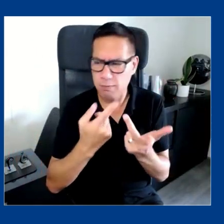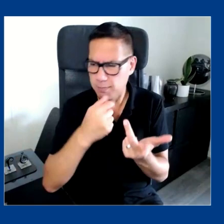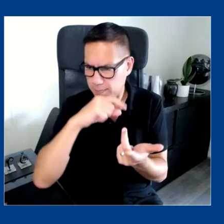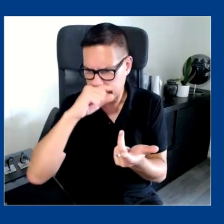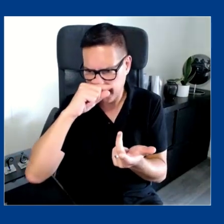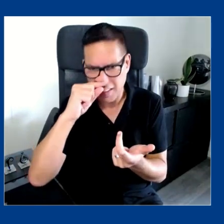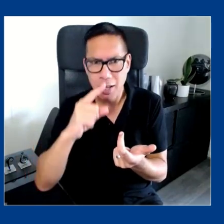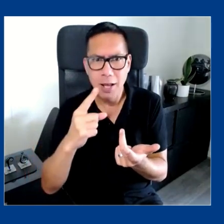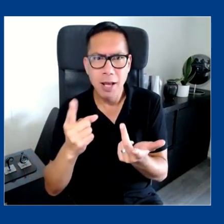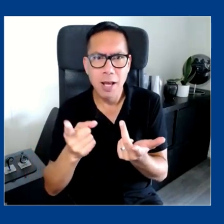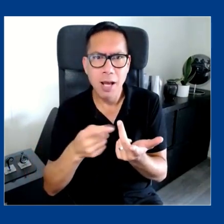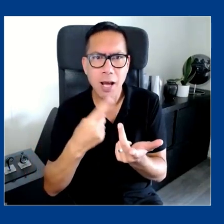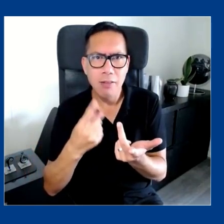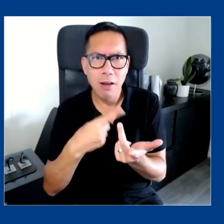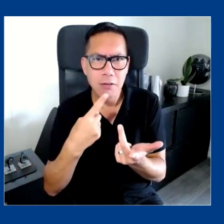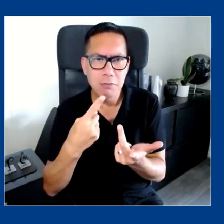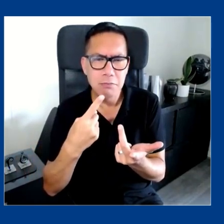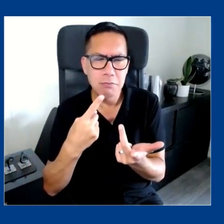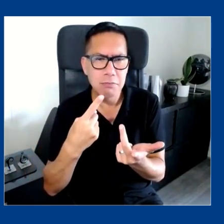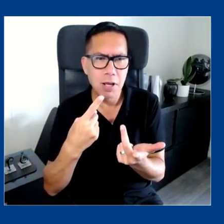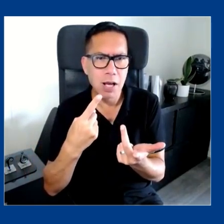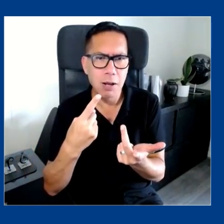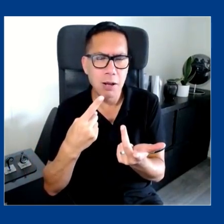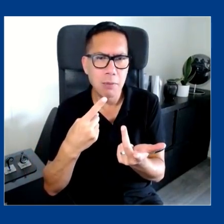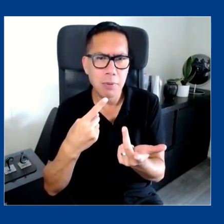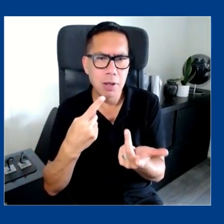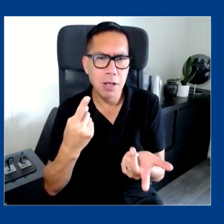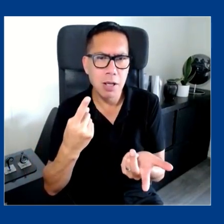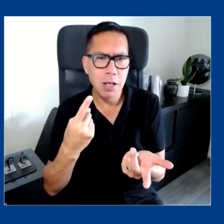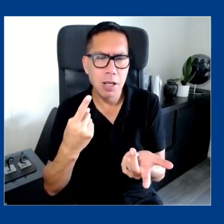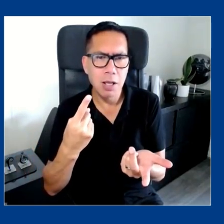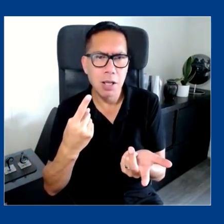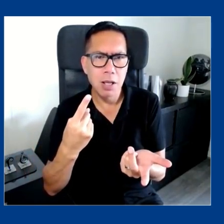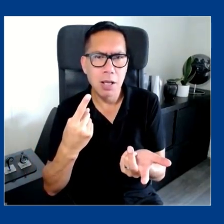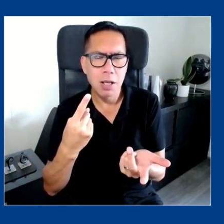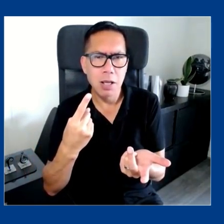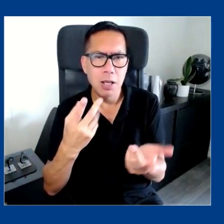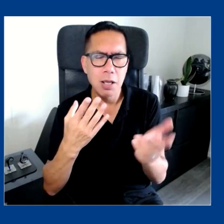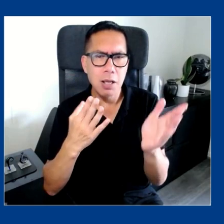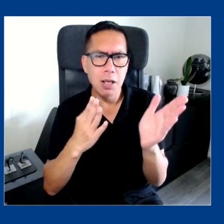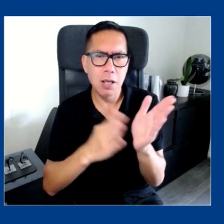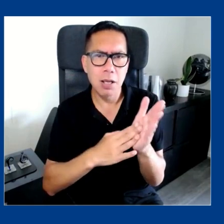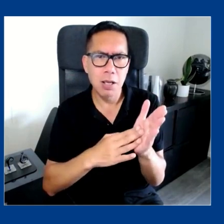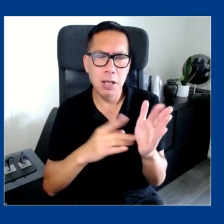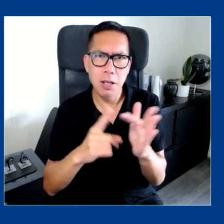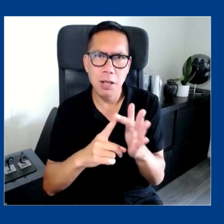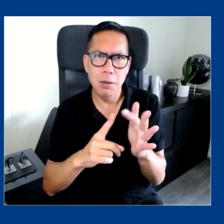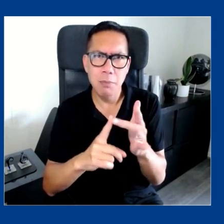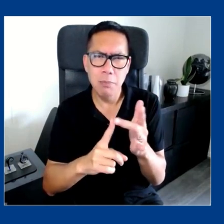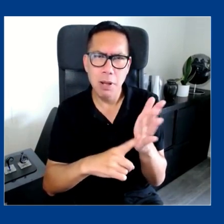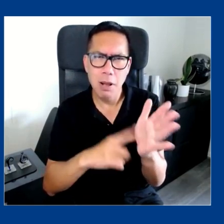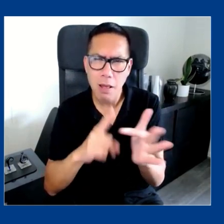sorghum and millet. And